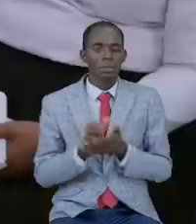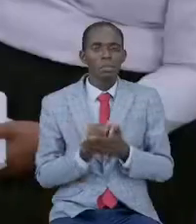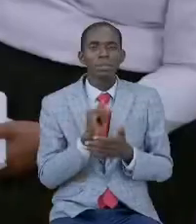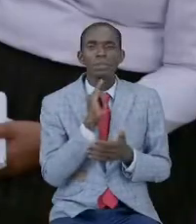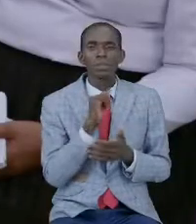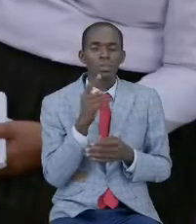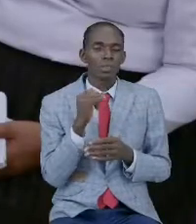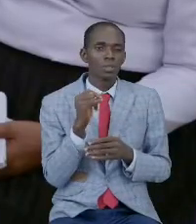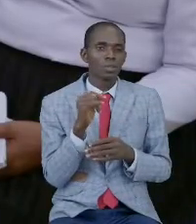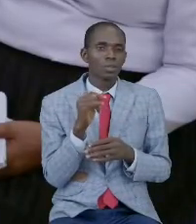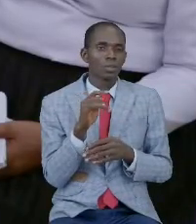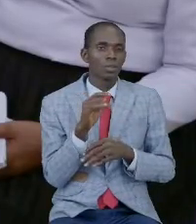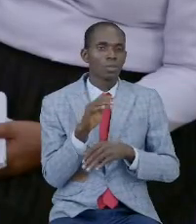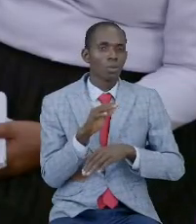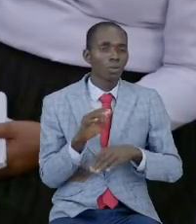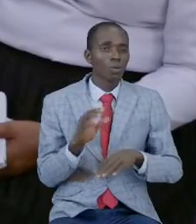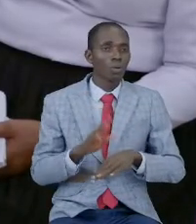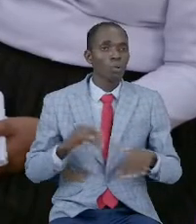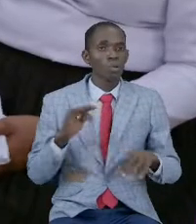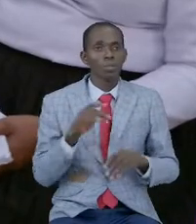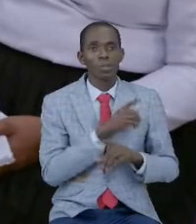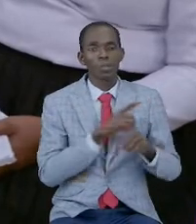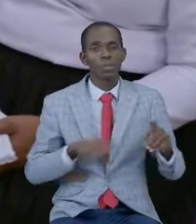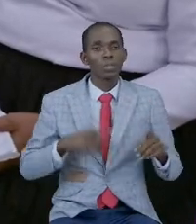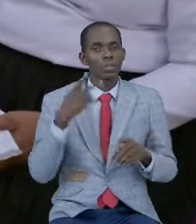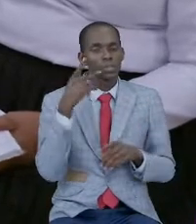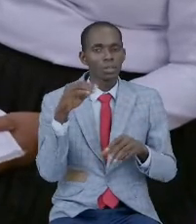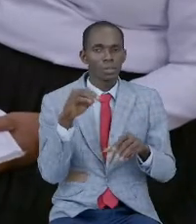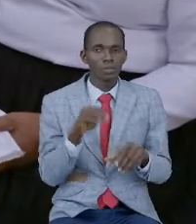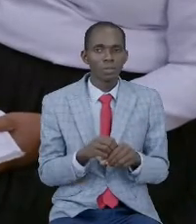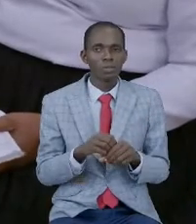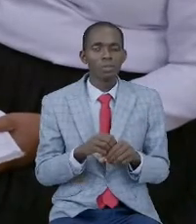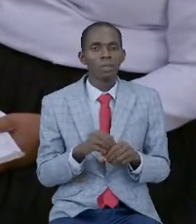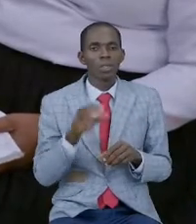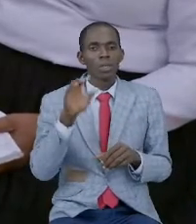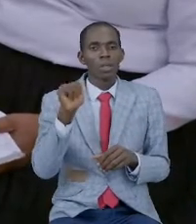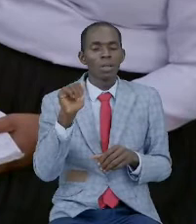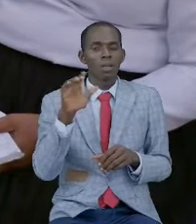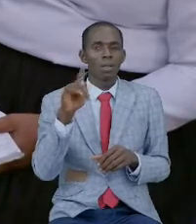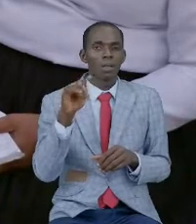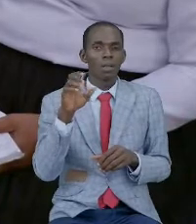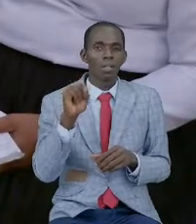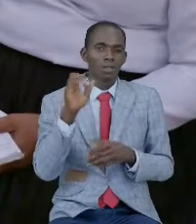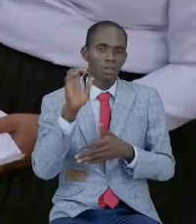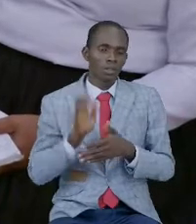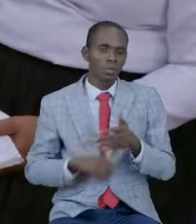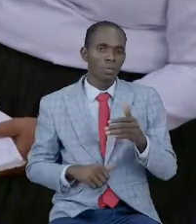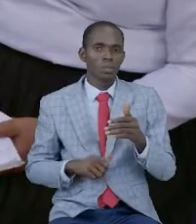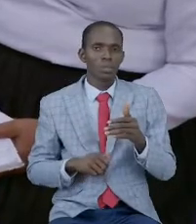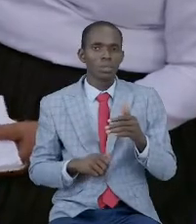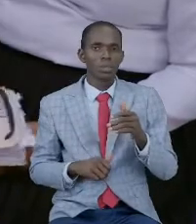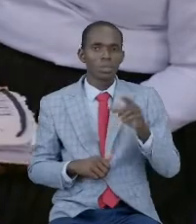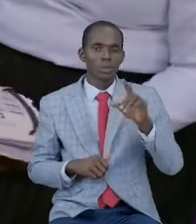Lord in Acts chapter 26 verse 18. Acts